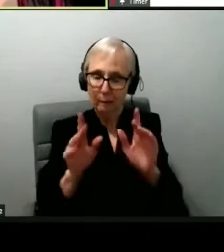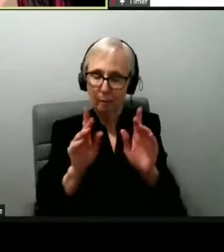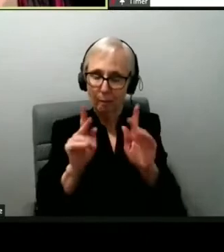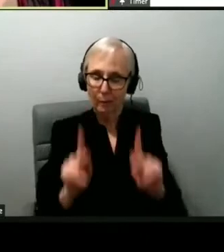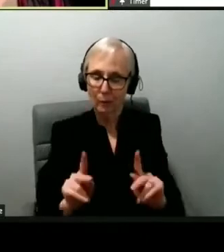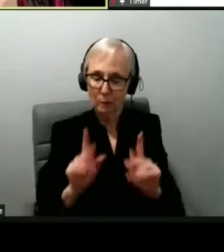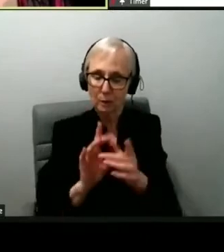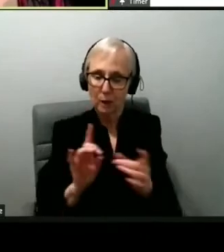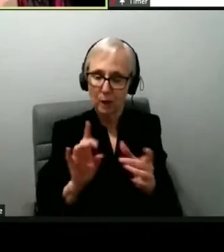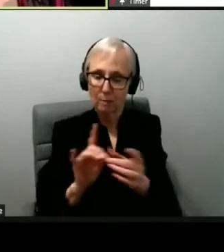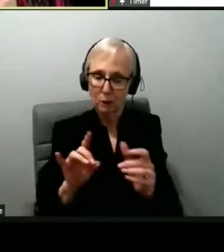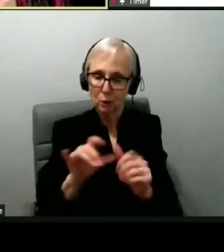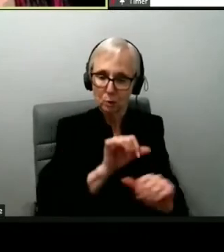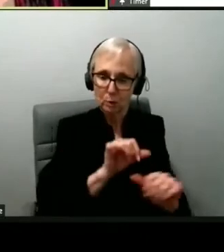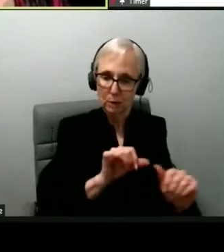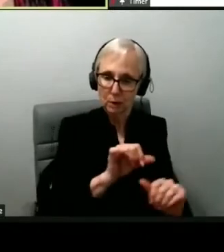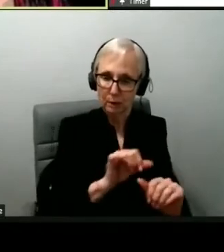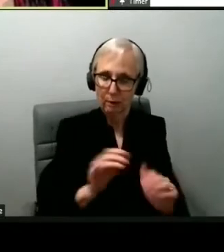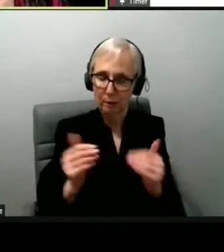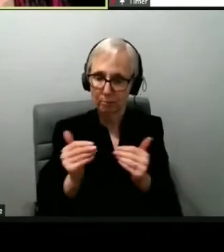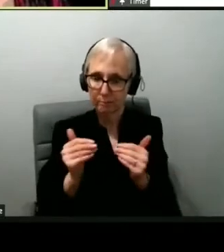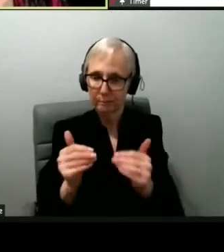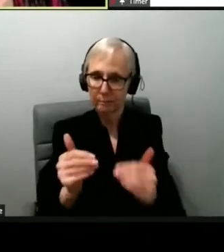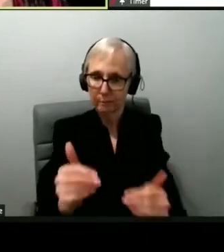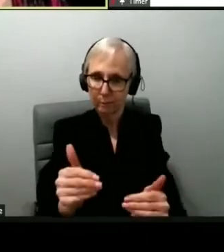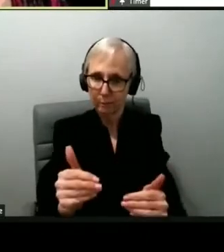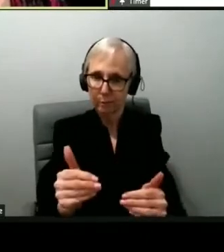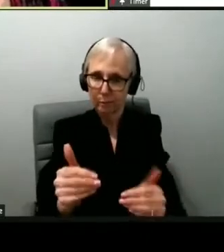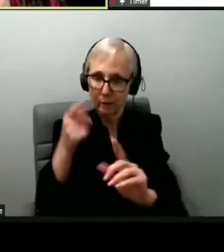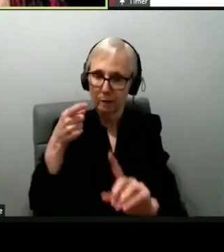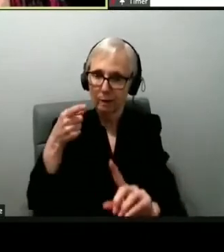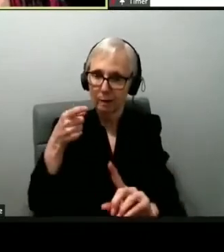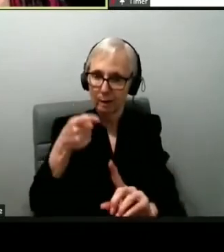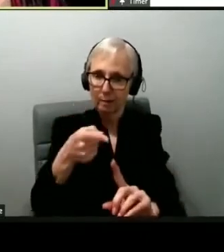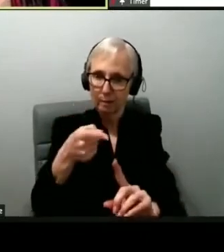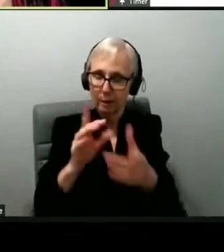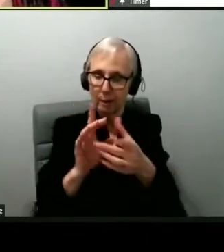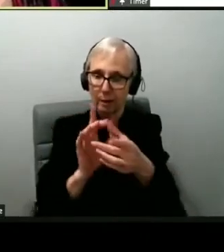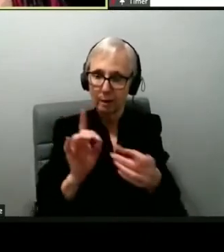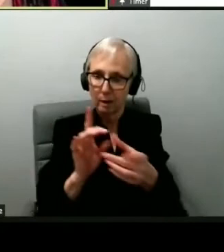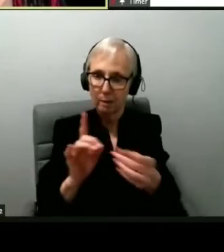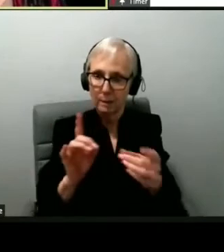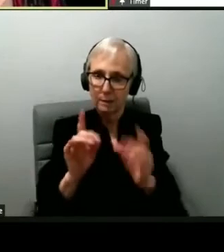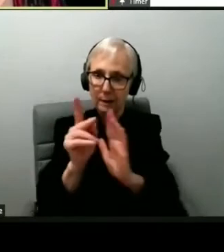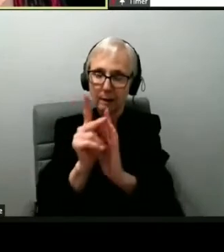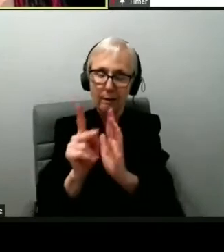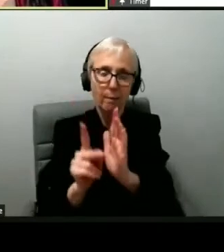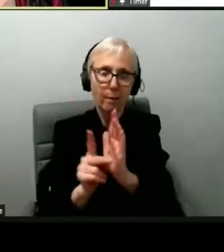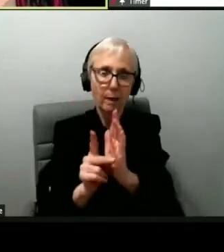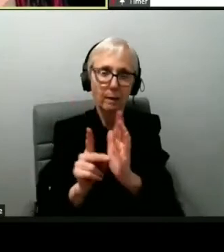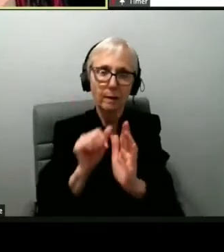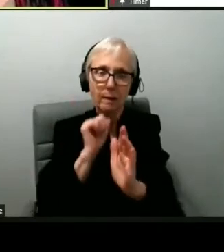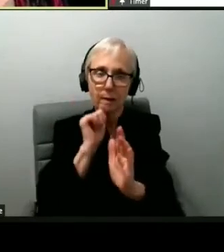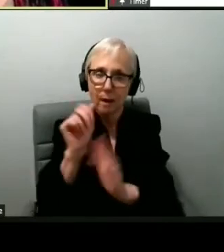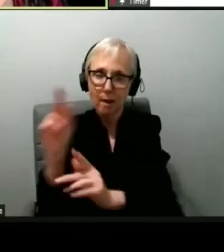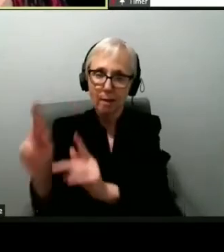and go forward with aiming our comments at the policies, not the